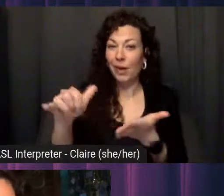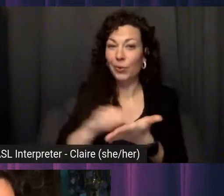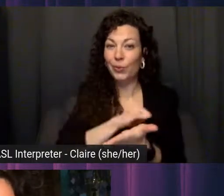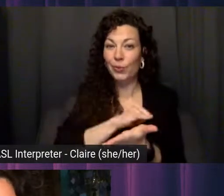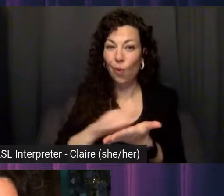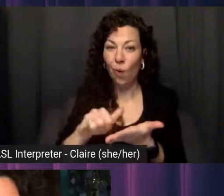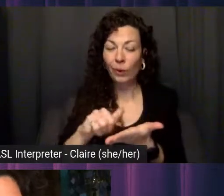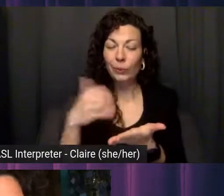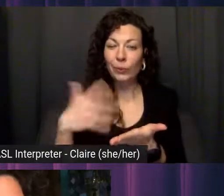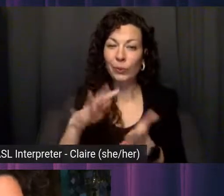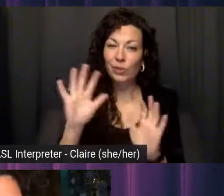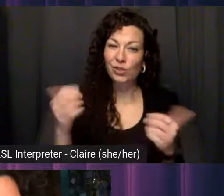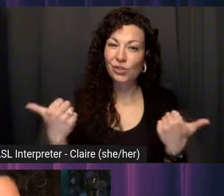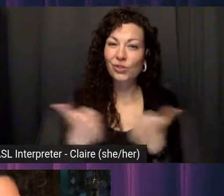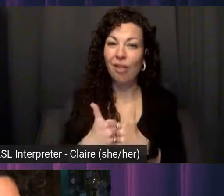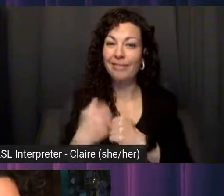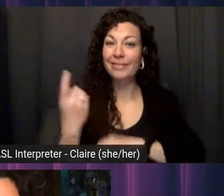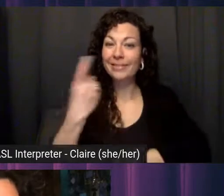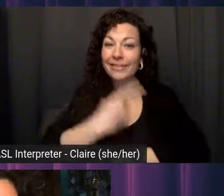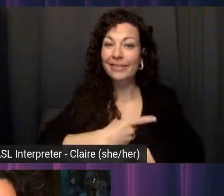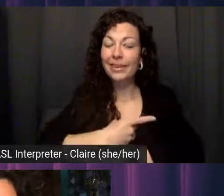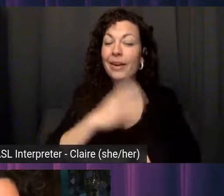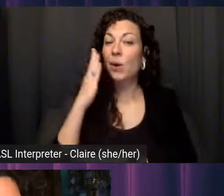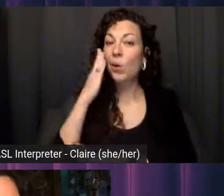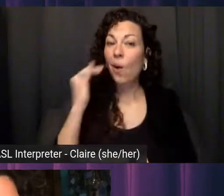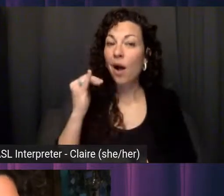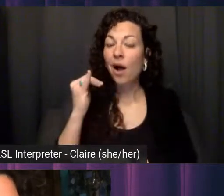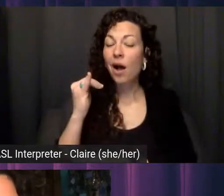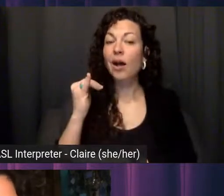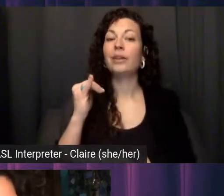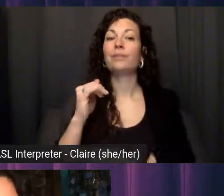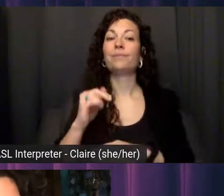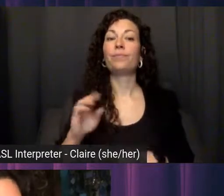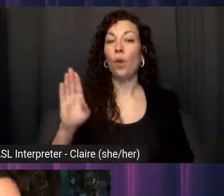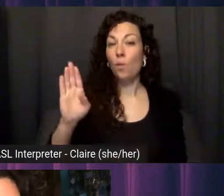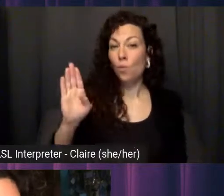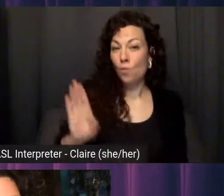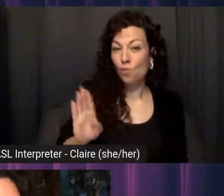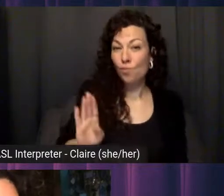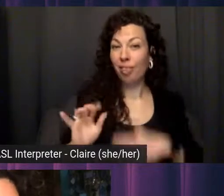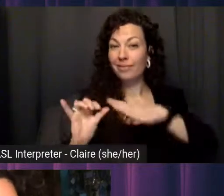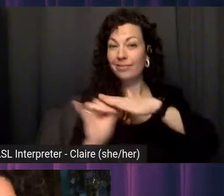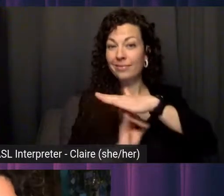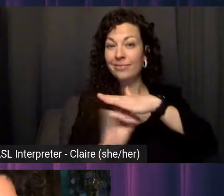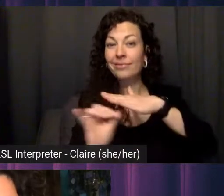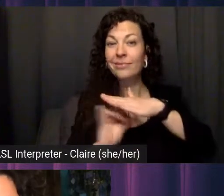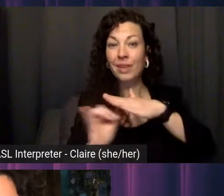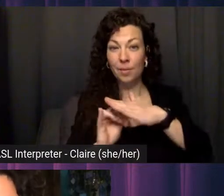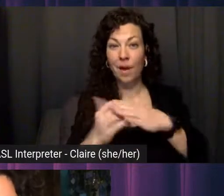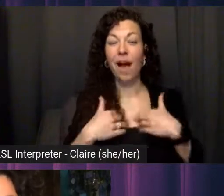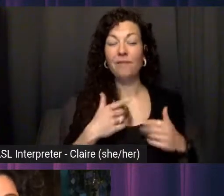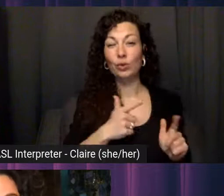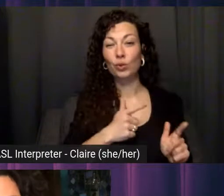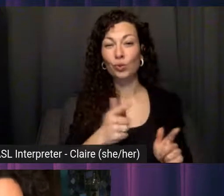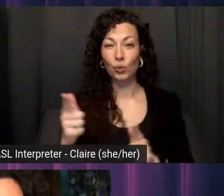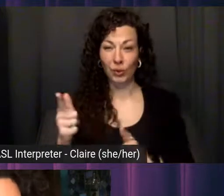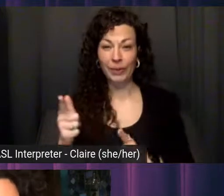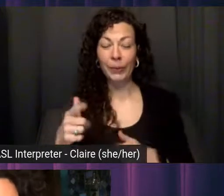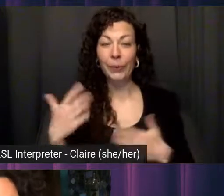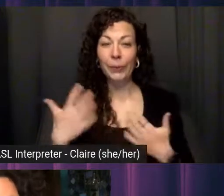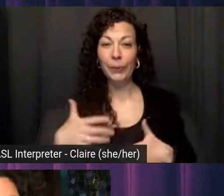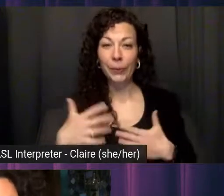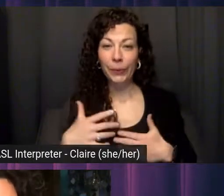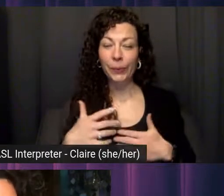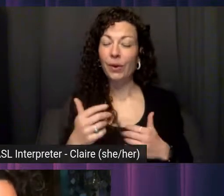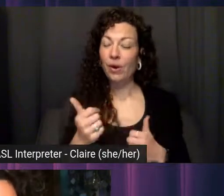there was a shooting at a Brooklyn subway station that injured several dozen people and was pretty terrifying. Add to